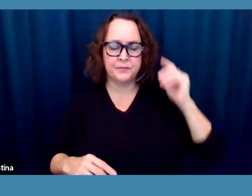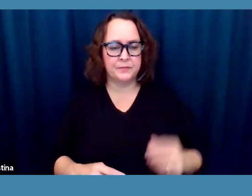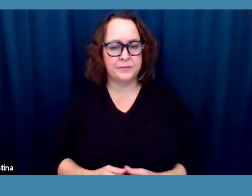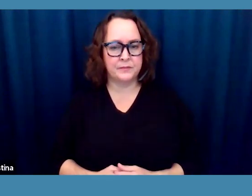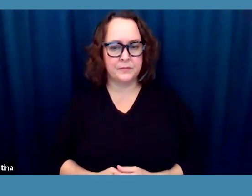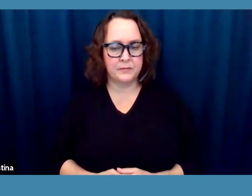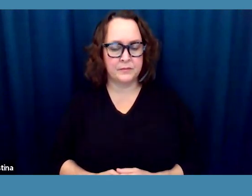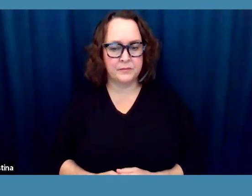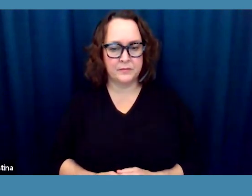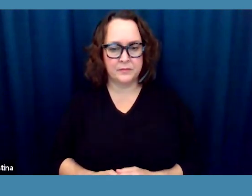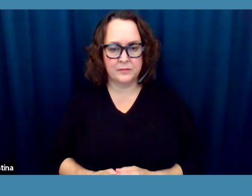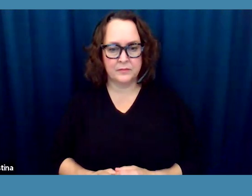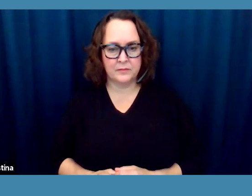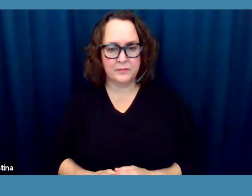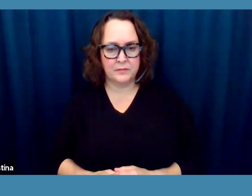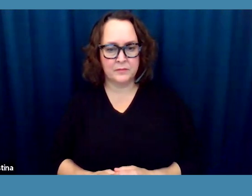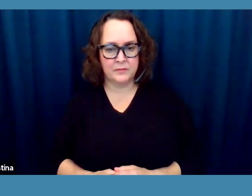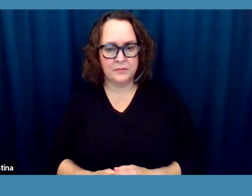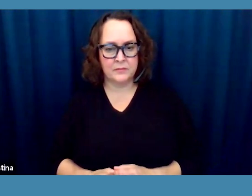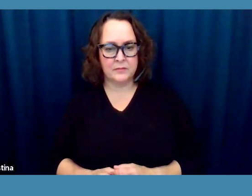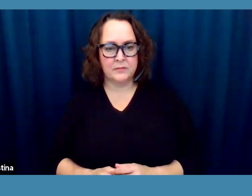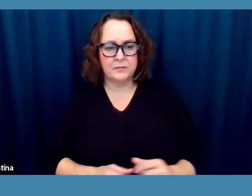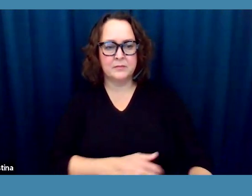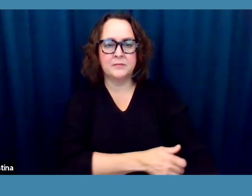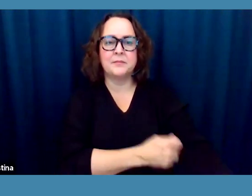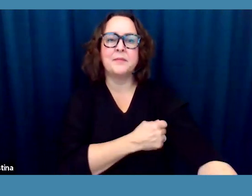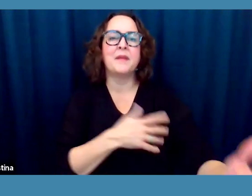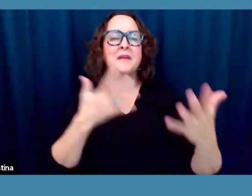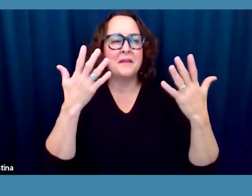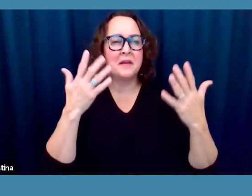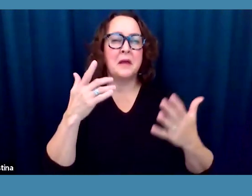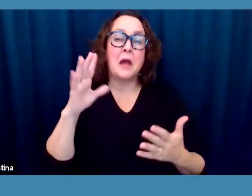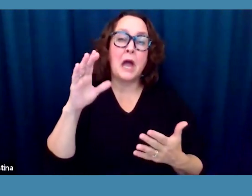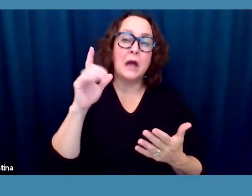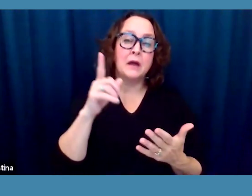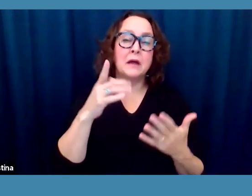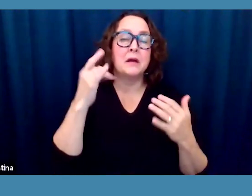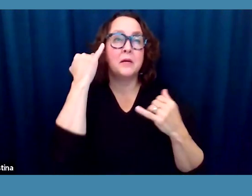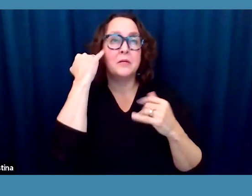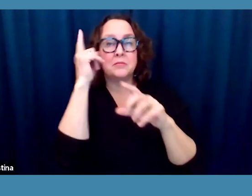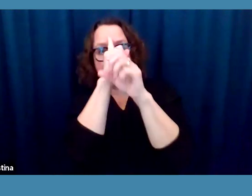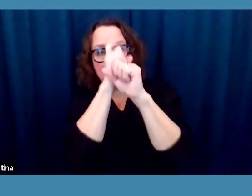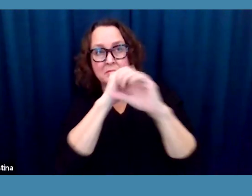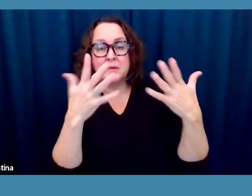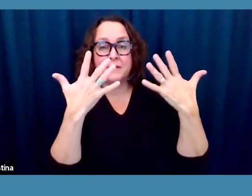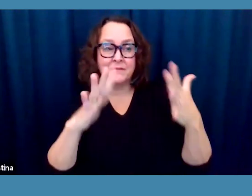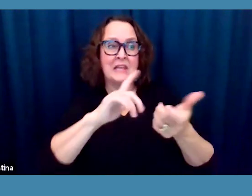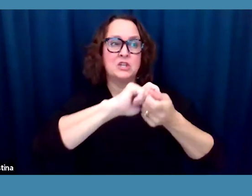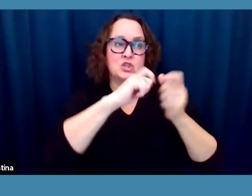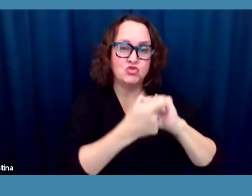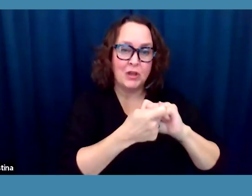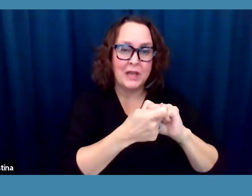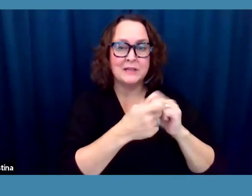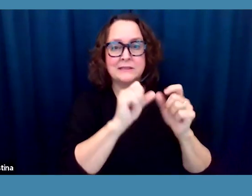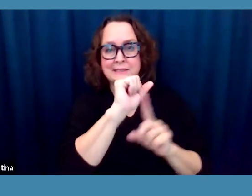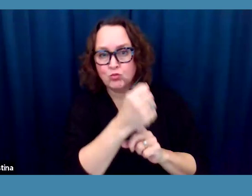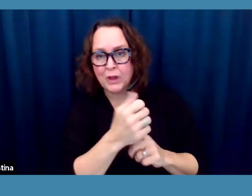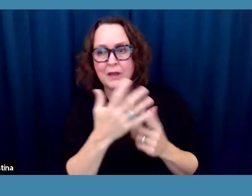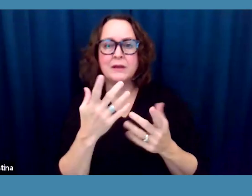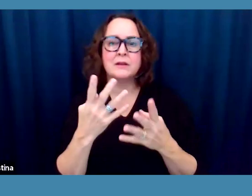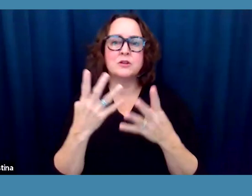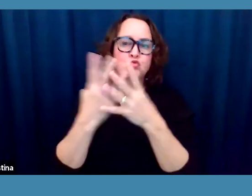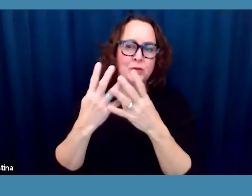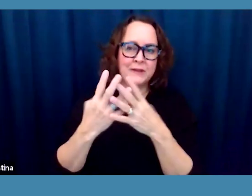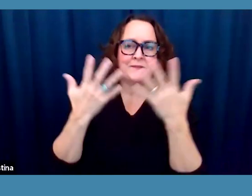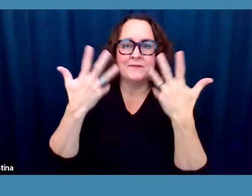So assuming, you've had your change in circumstances or you're on your initial screening, you're going